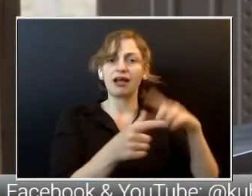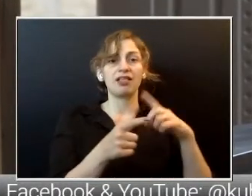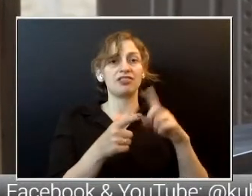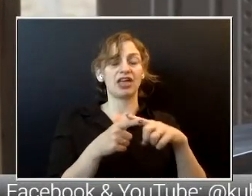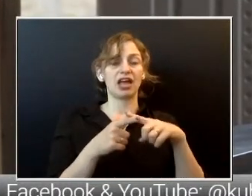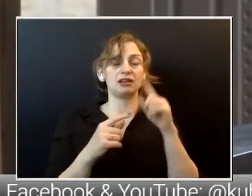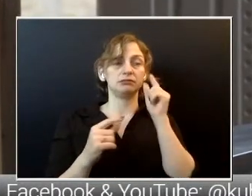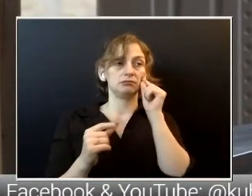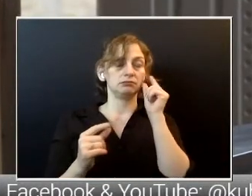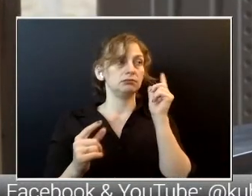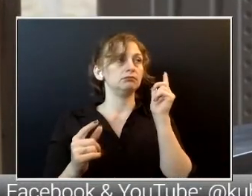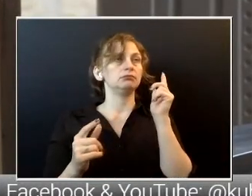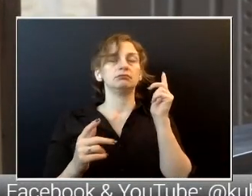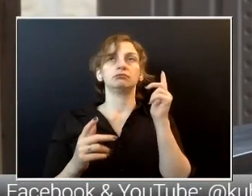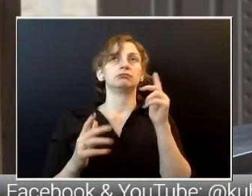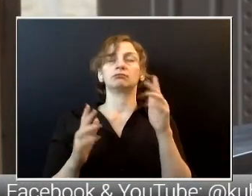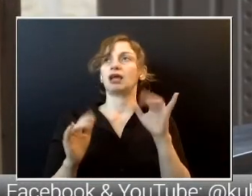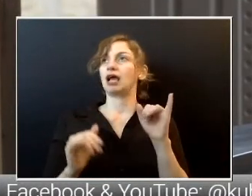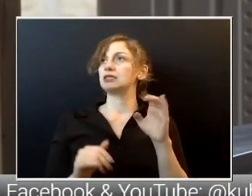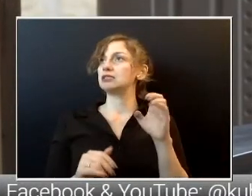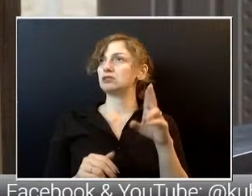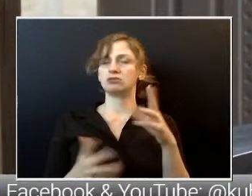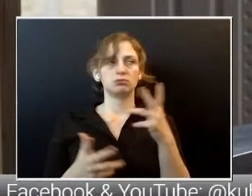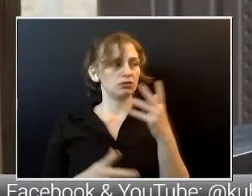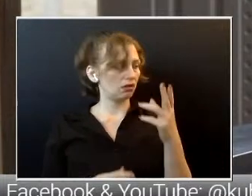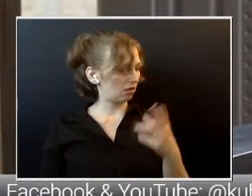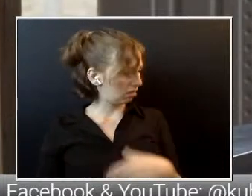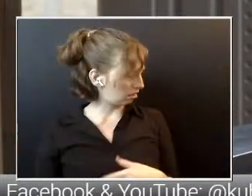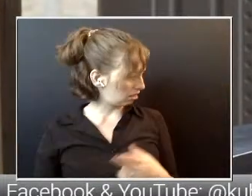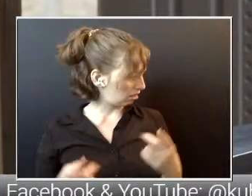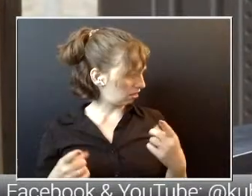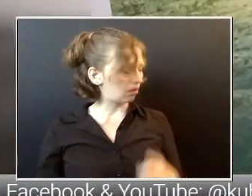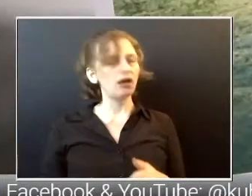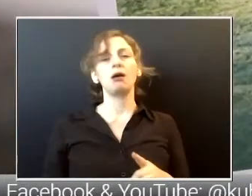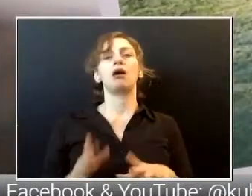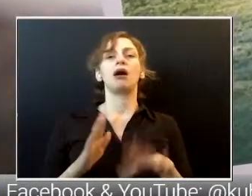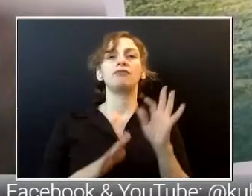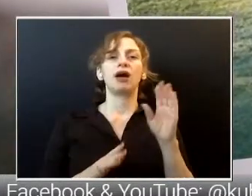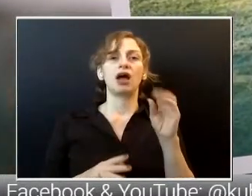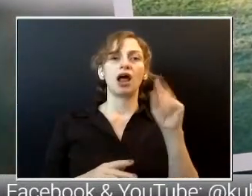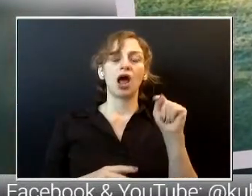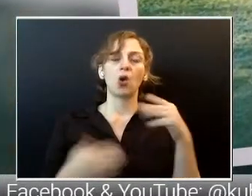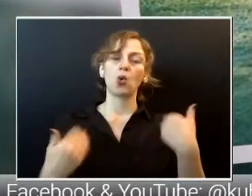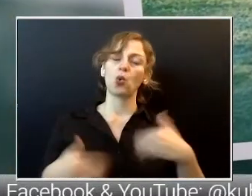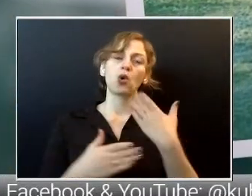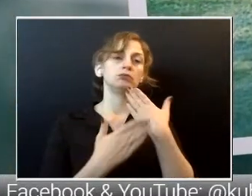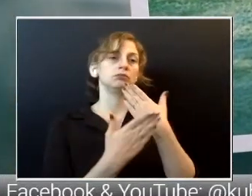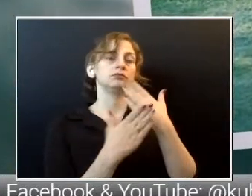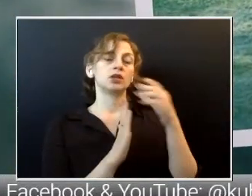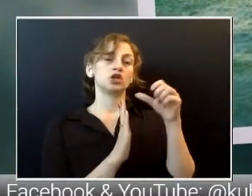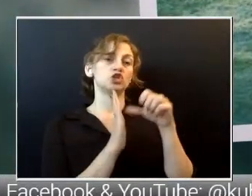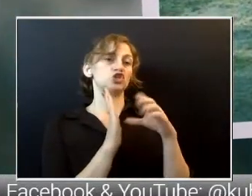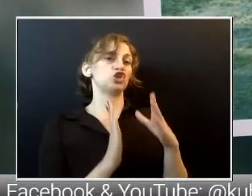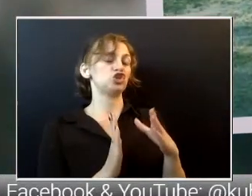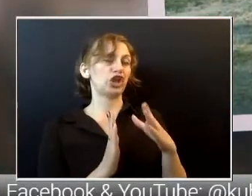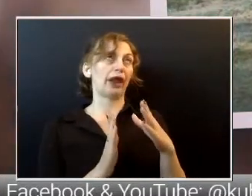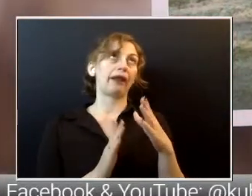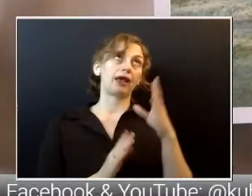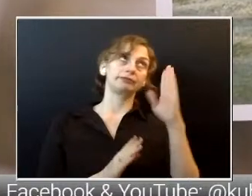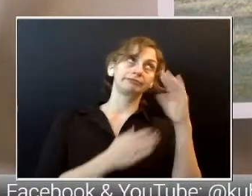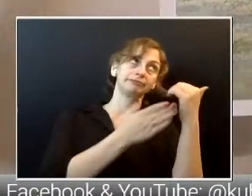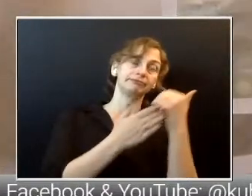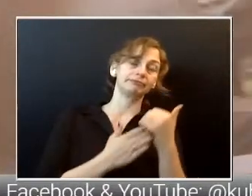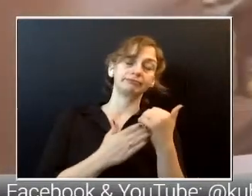thanks to a skilled surgeon in divine providence, I survived an aortic dissection. Cynthia's father's aorta dissected when he